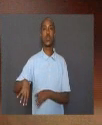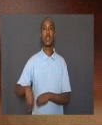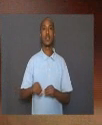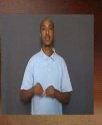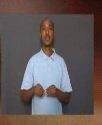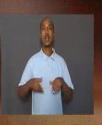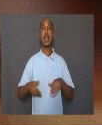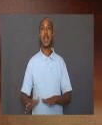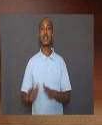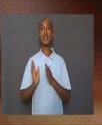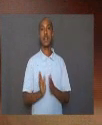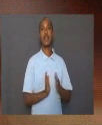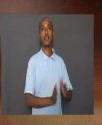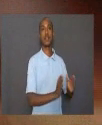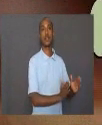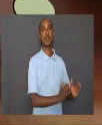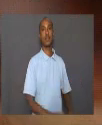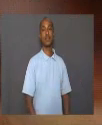Students, let's get ready.